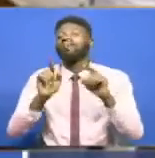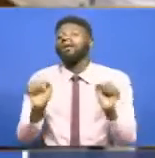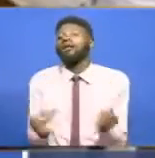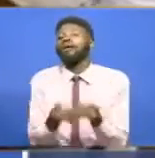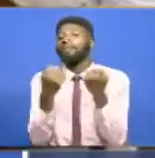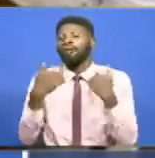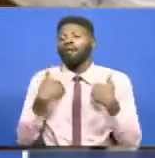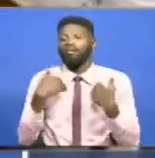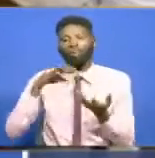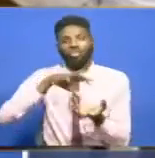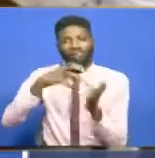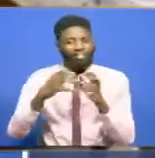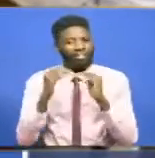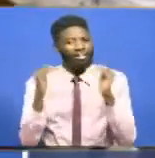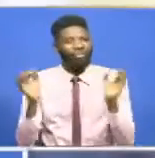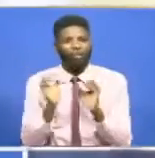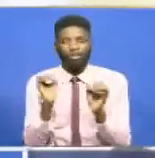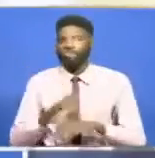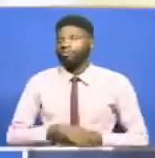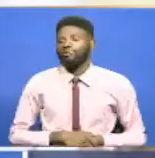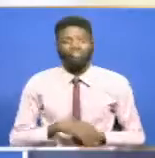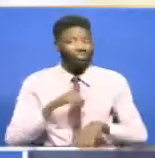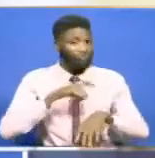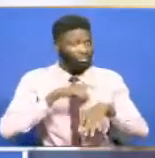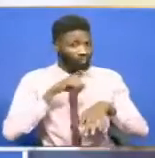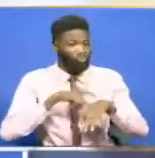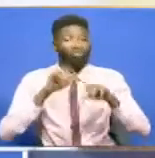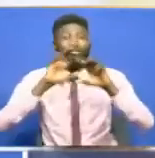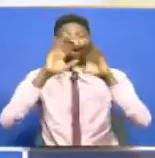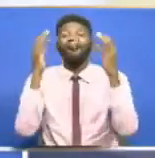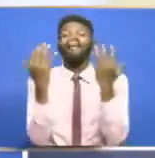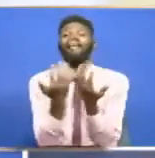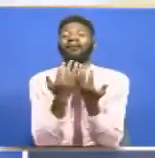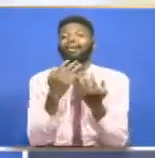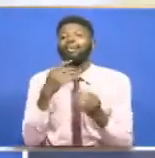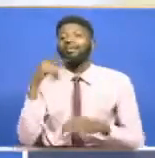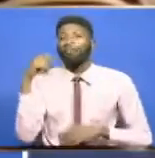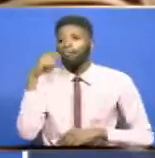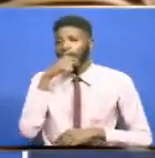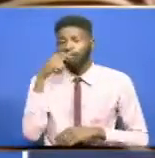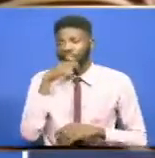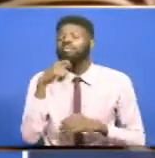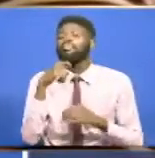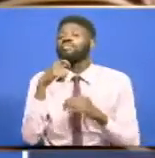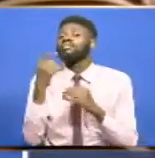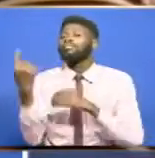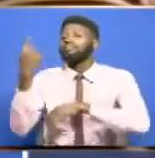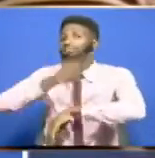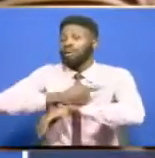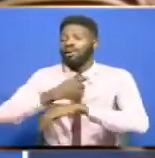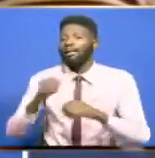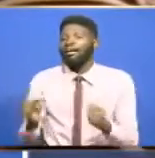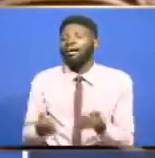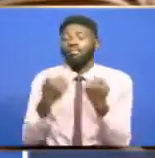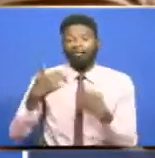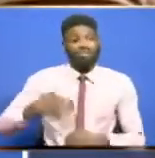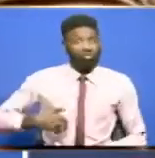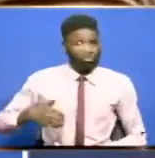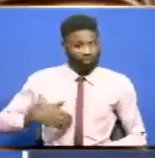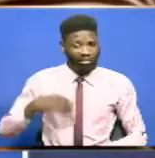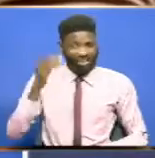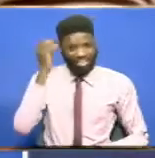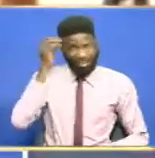level. Wakati wa kuadhimisha siku ya afya ya midomo duniani kwenye hafla iliyoandaliwa huko Gatundu, kaunti ya